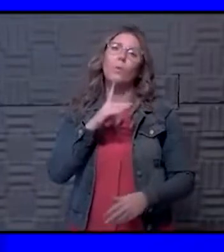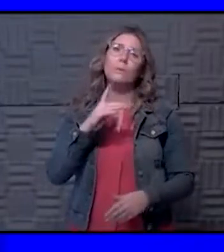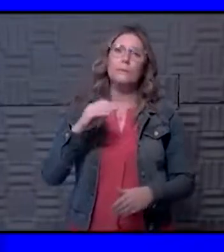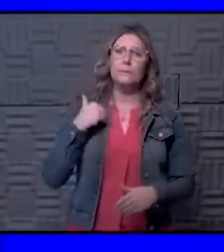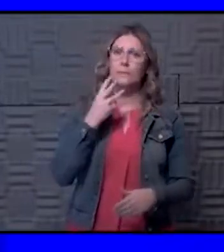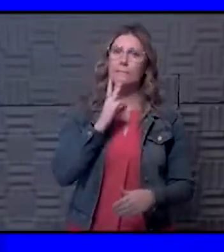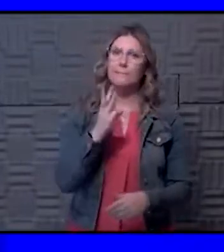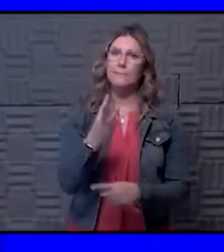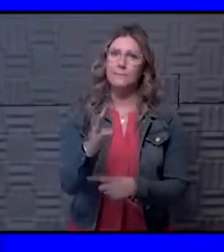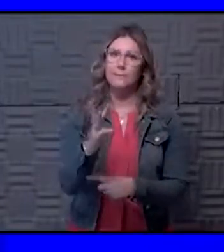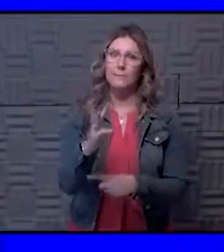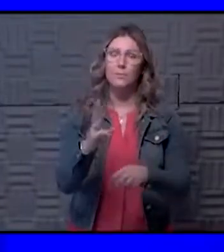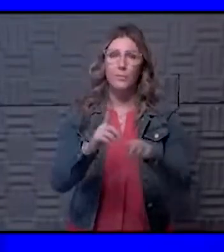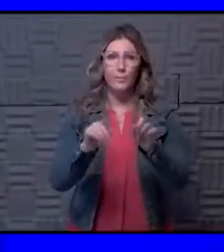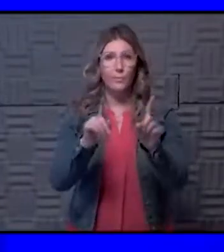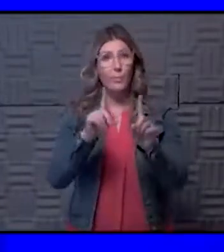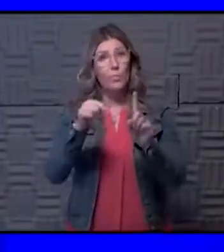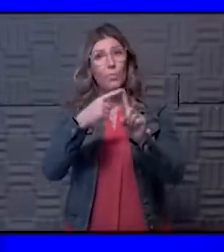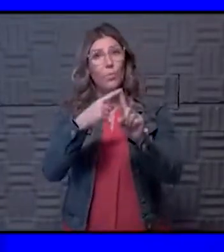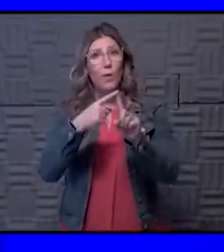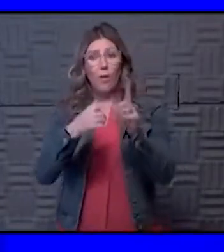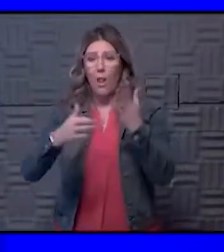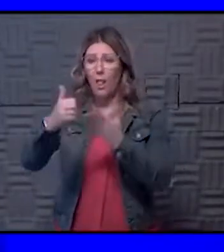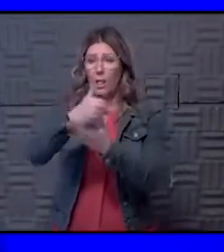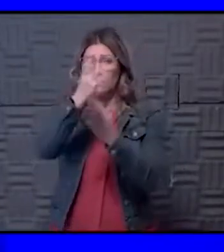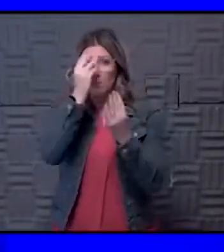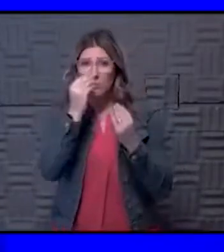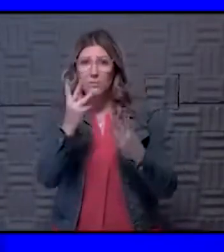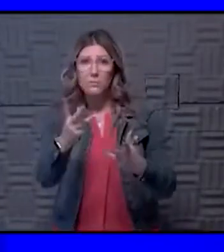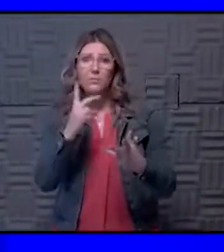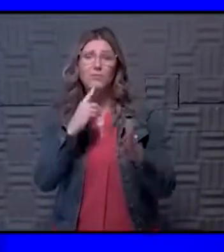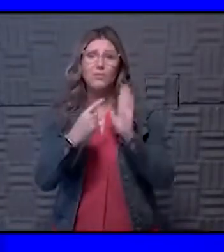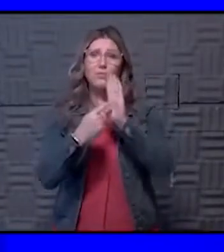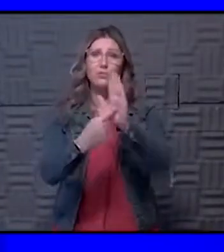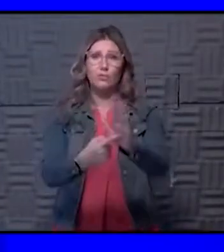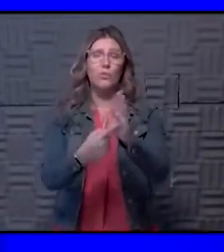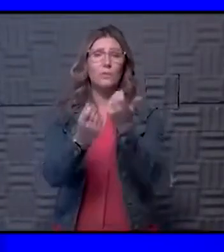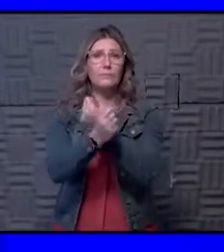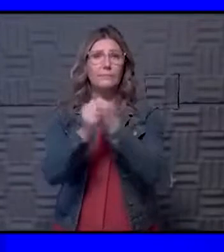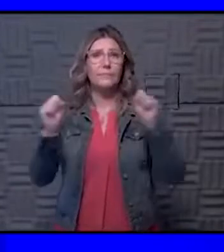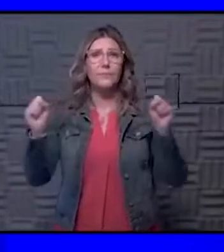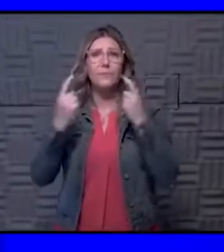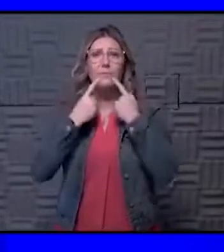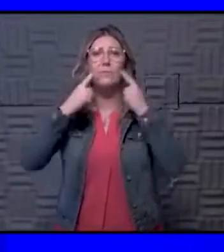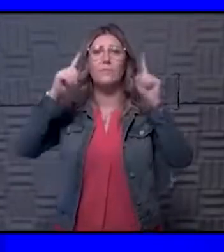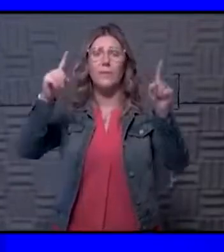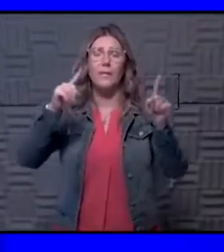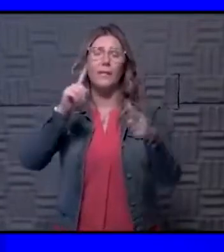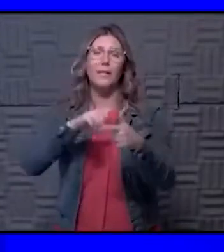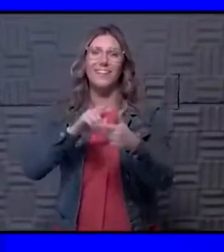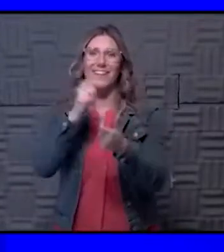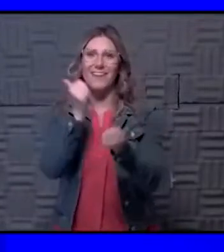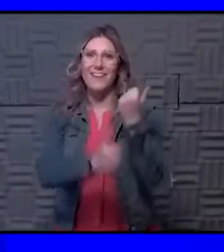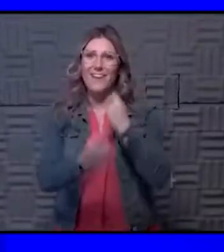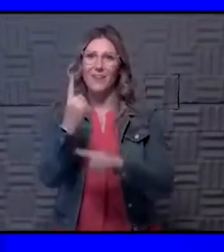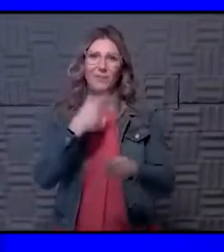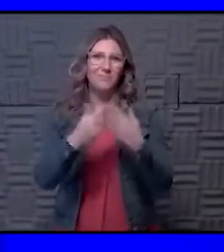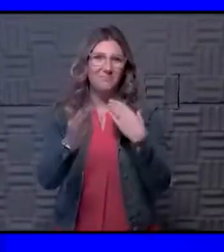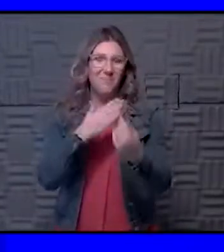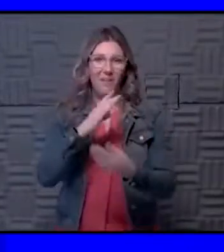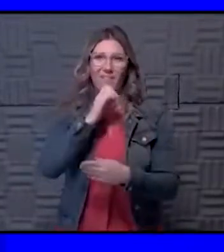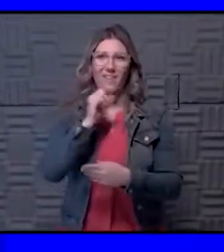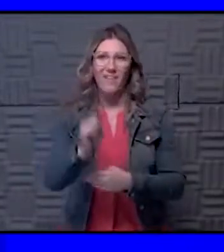we really need, once we are able to get the data, and if it shows it's safe and efficacious, really get everybody vaccinated regardless of age, because